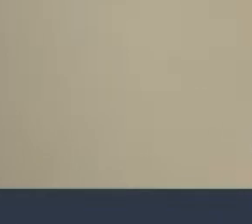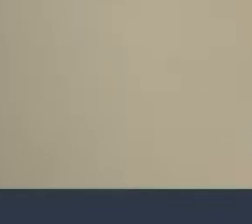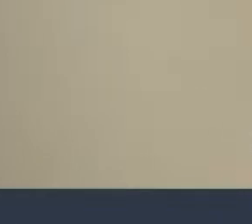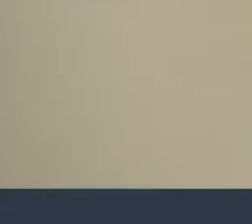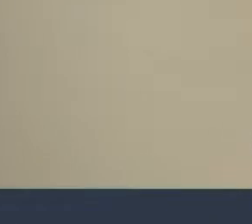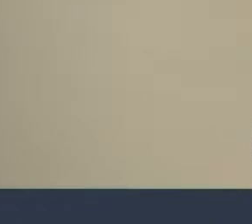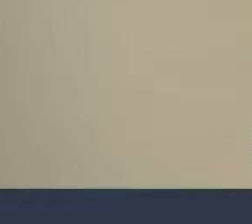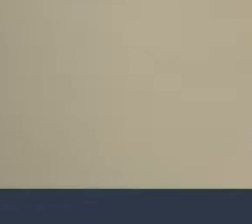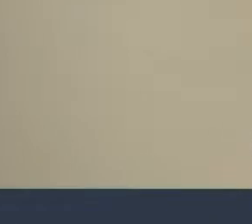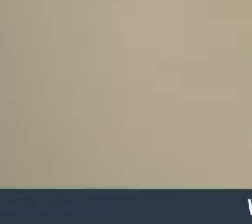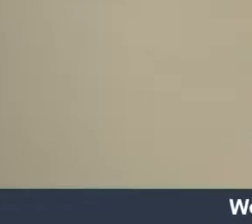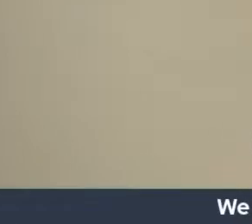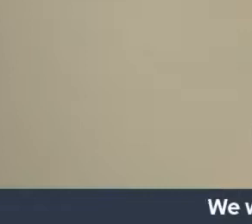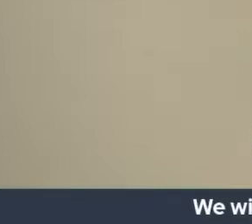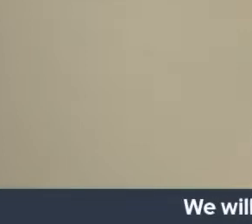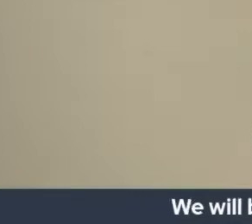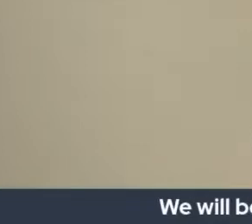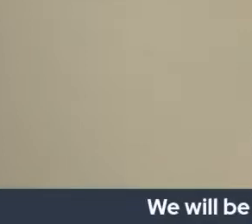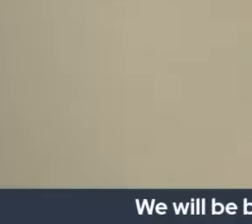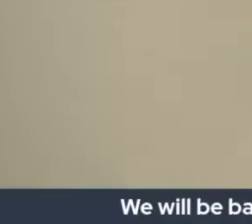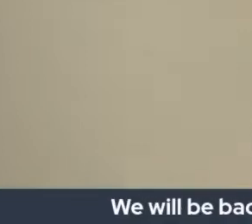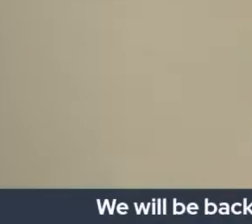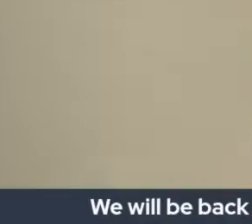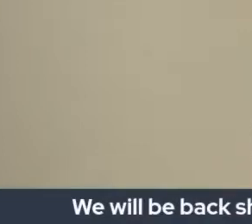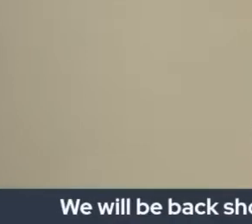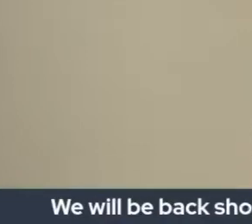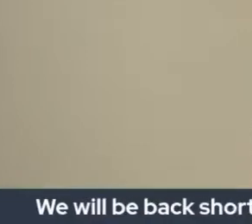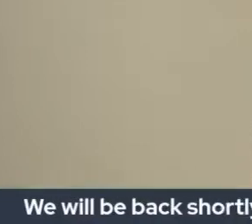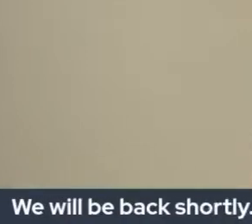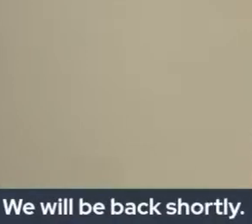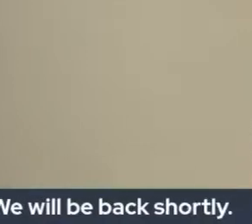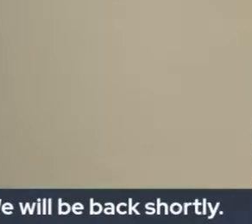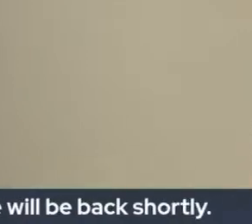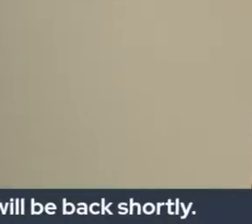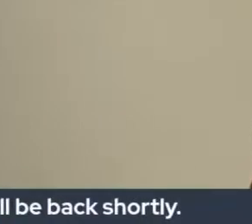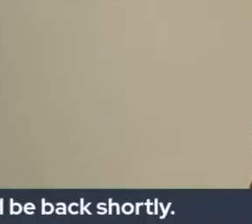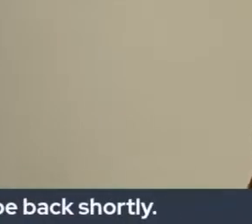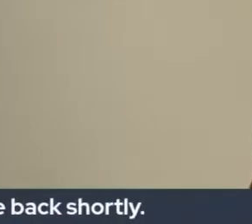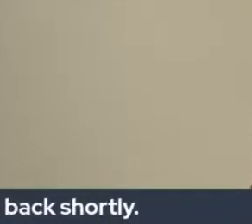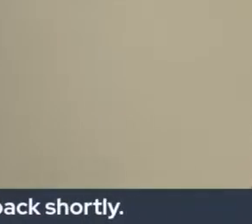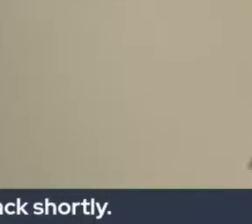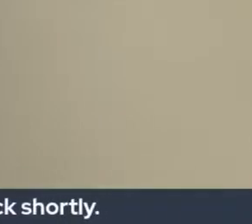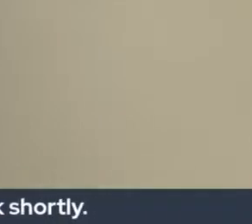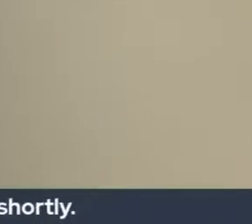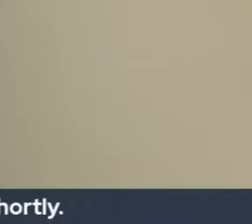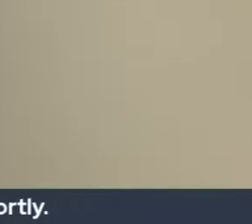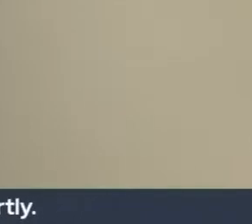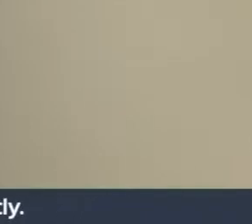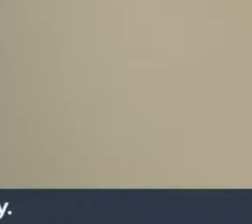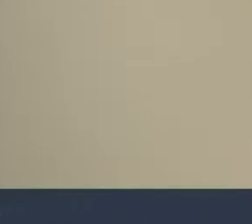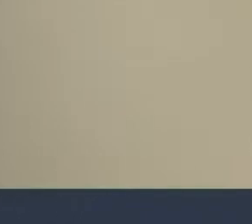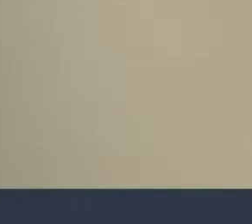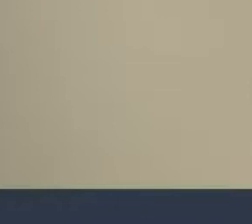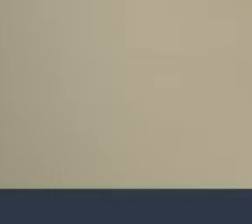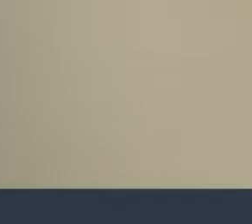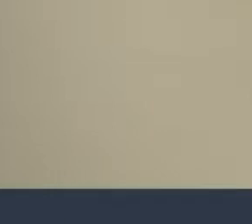about the situation that has been going on there with respect to environmental